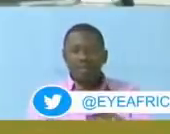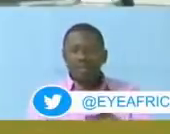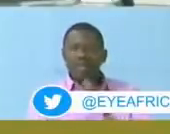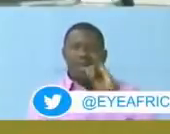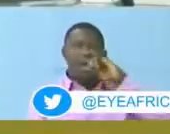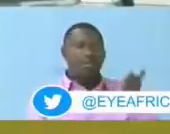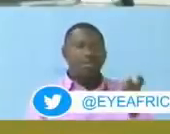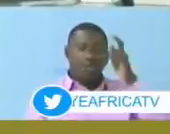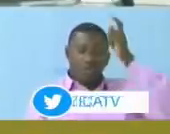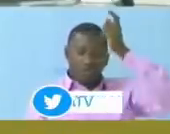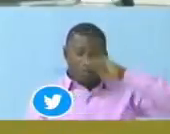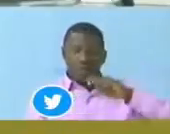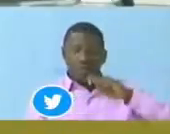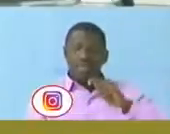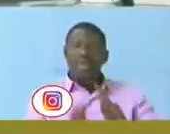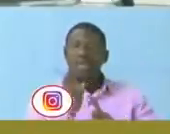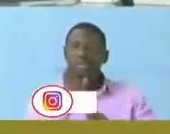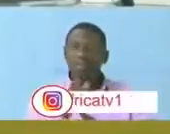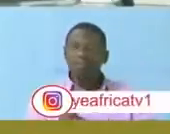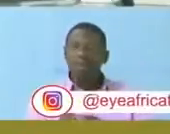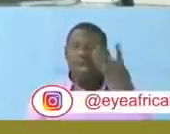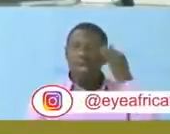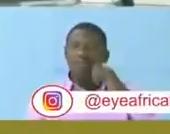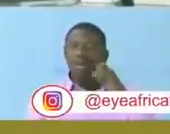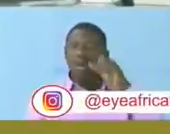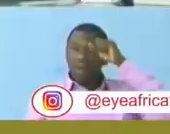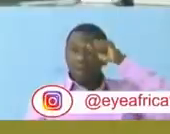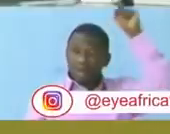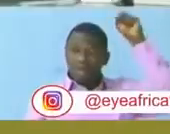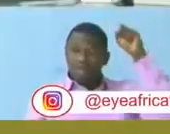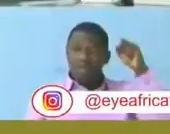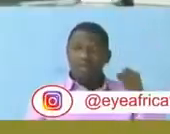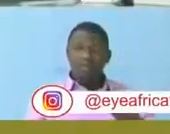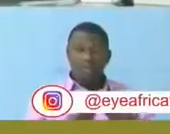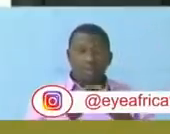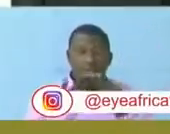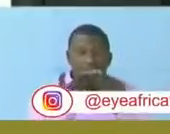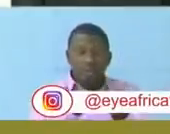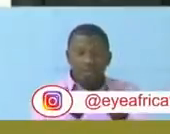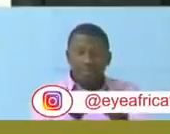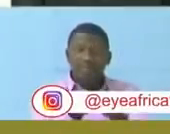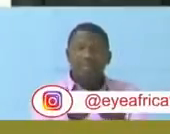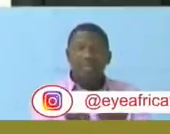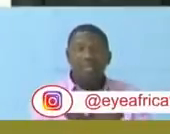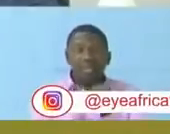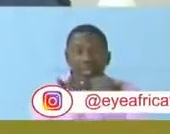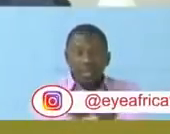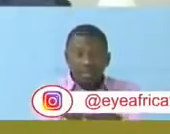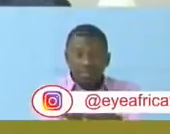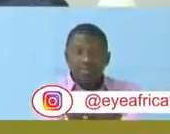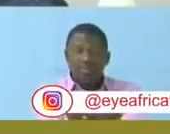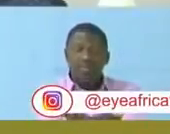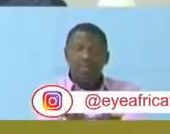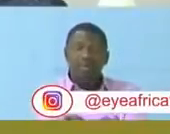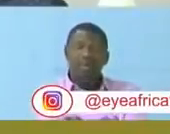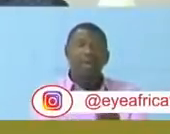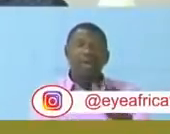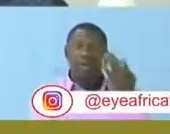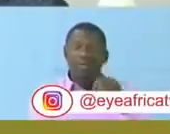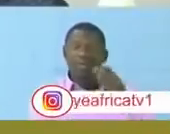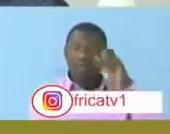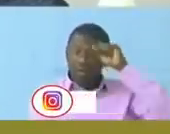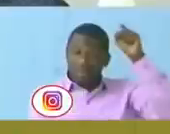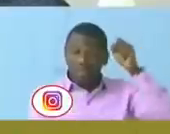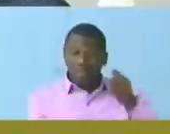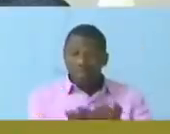Inspector General of Police if the President were to give him or her, whosoever IGP is, if the President were to give him or